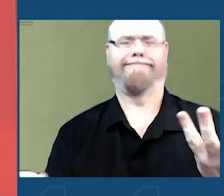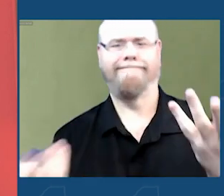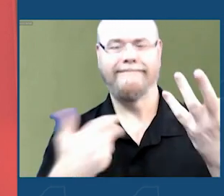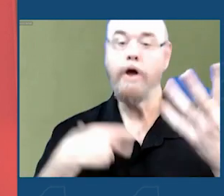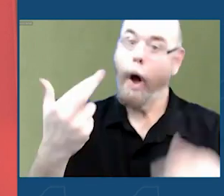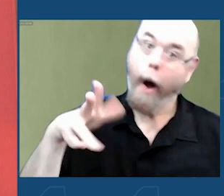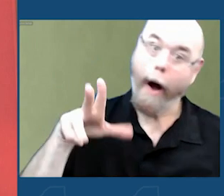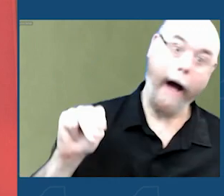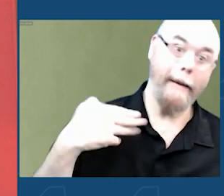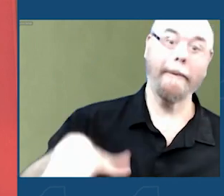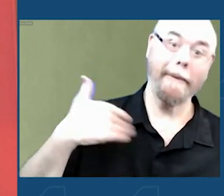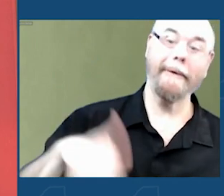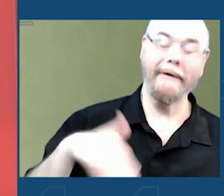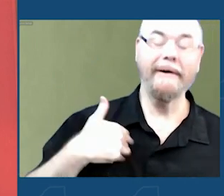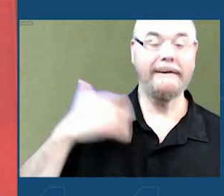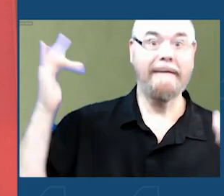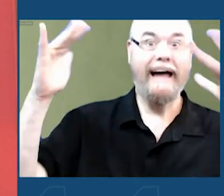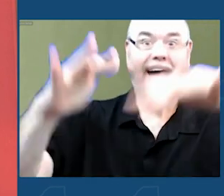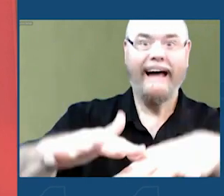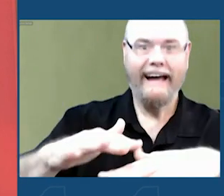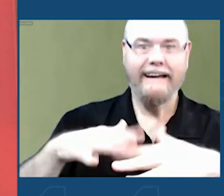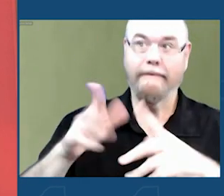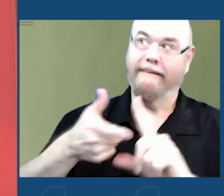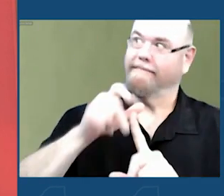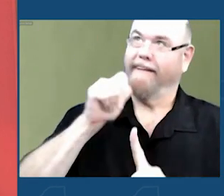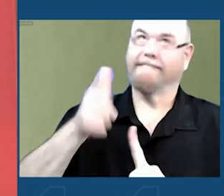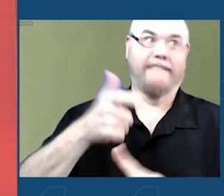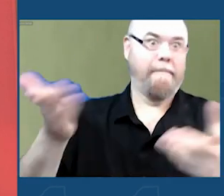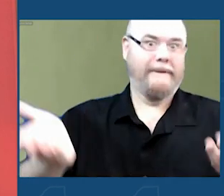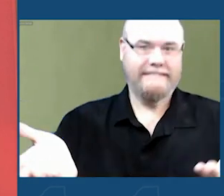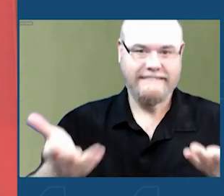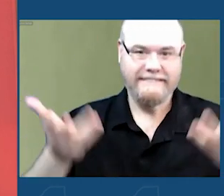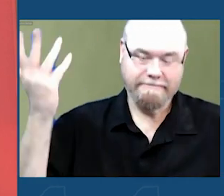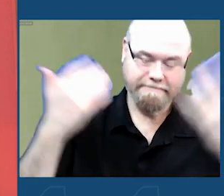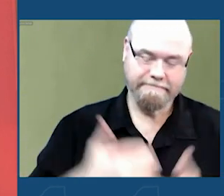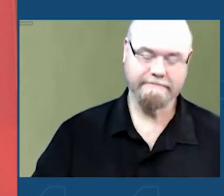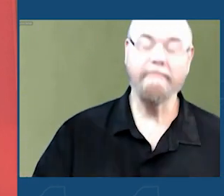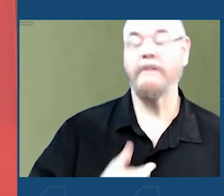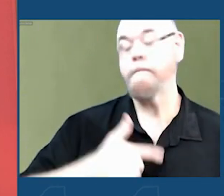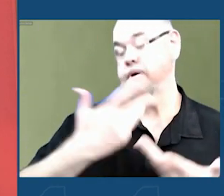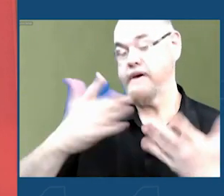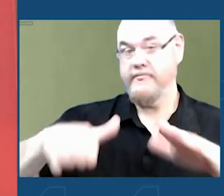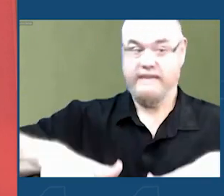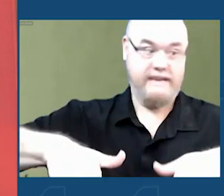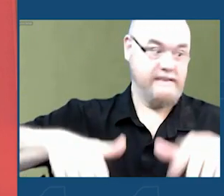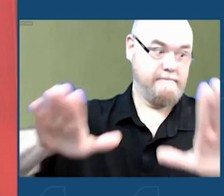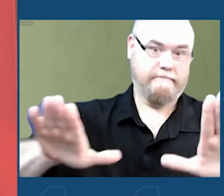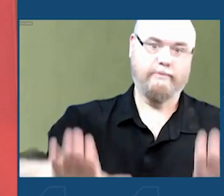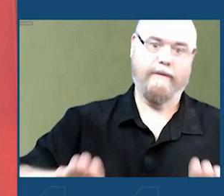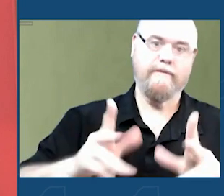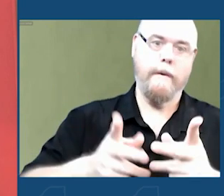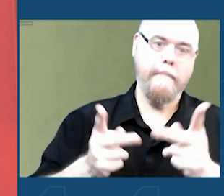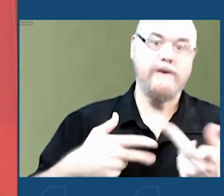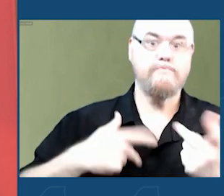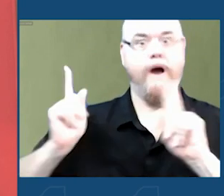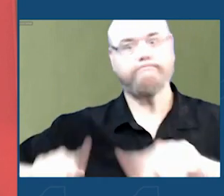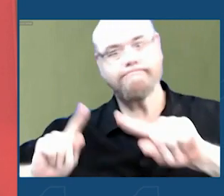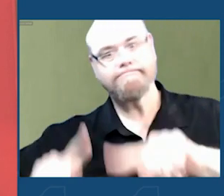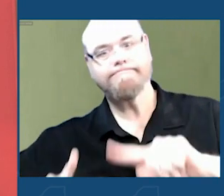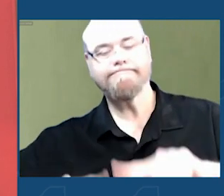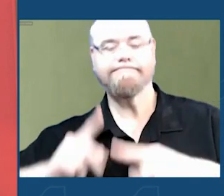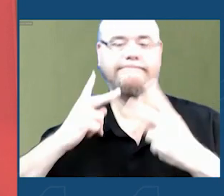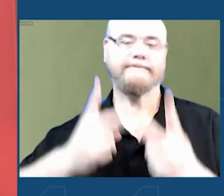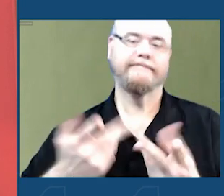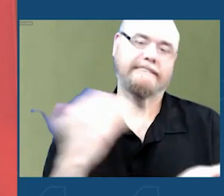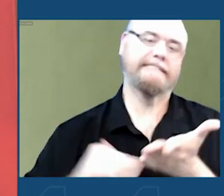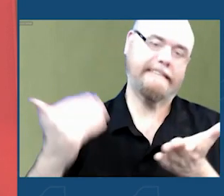the keeper of this magnificent resource for us, we're so grateful, and I look forward to coming and visiting time and time again. It's one of the first theaters of its kind. It's